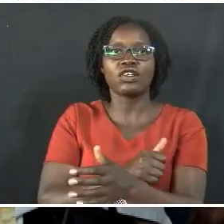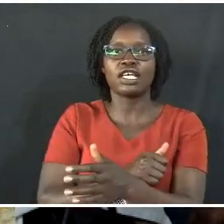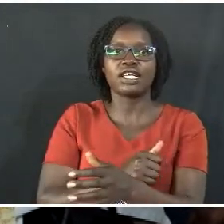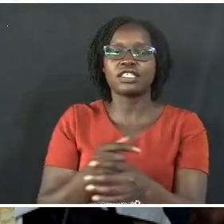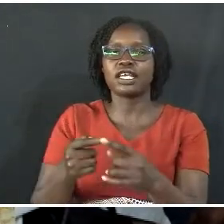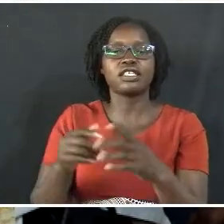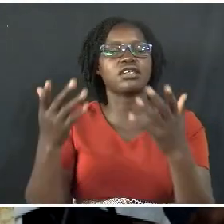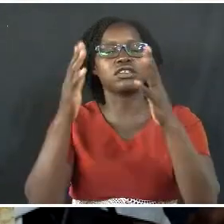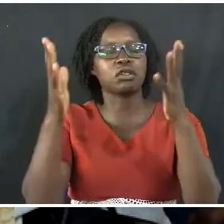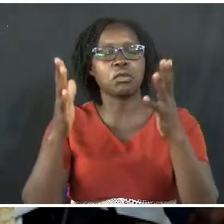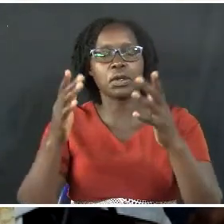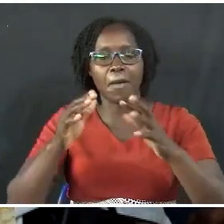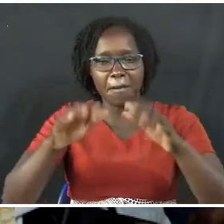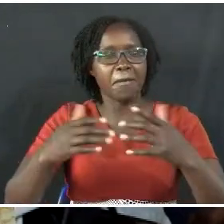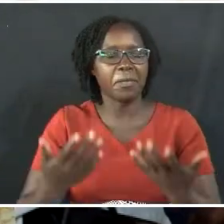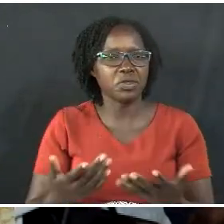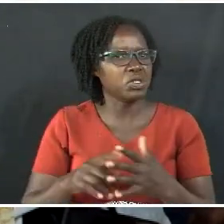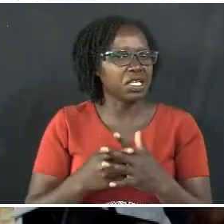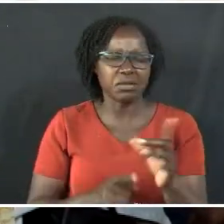groundbreaking ceremony.